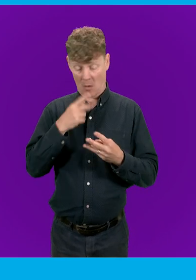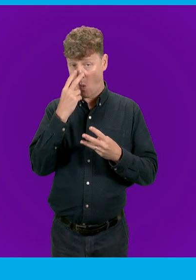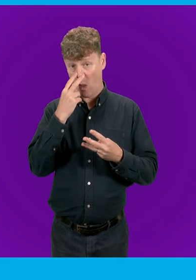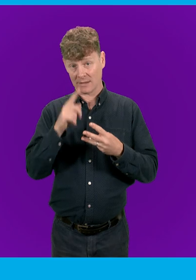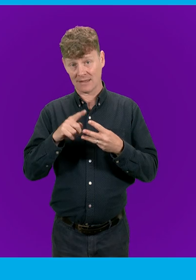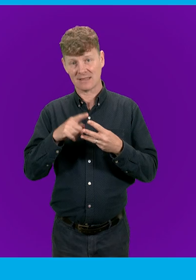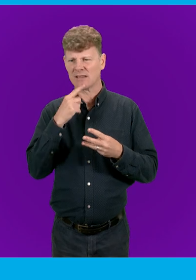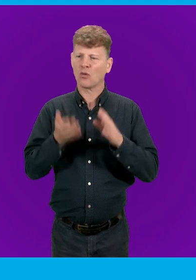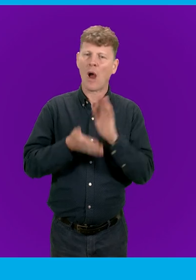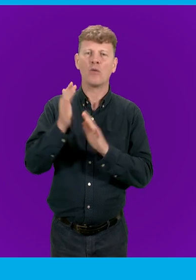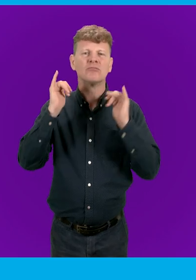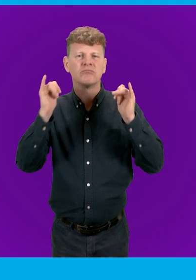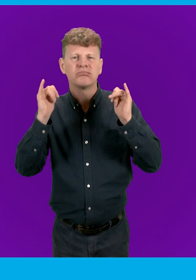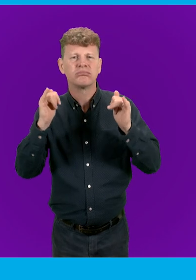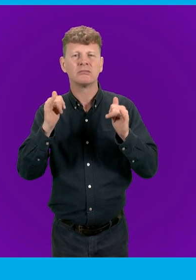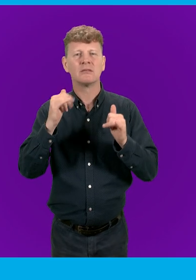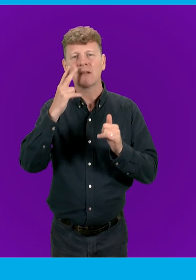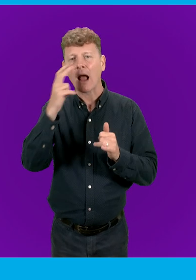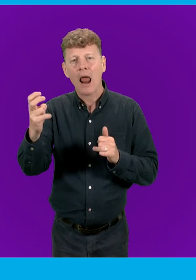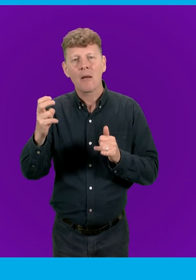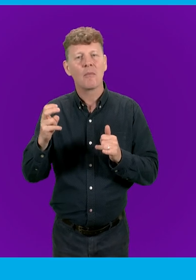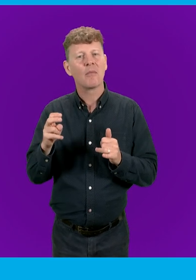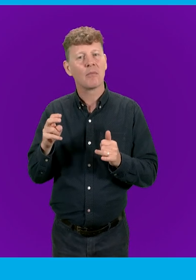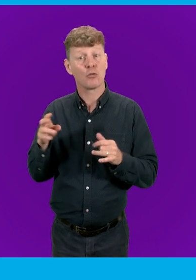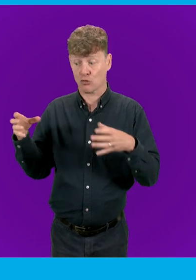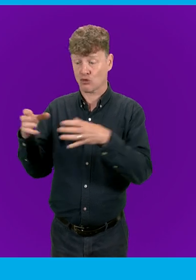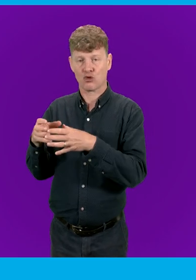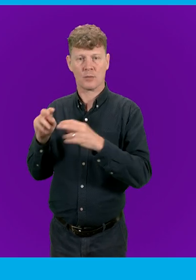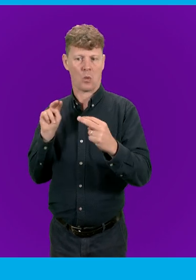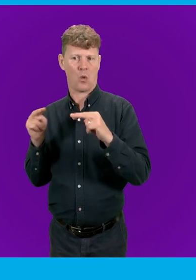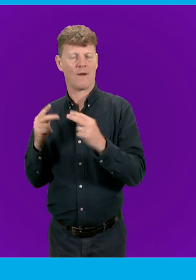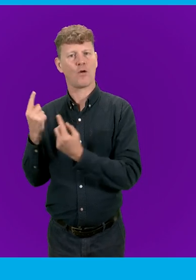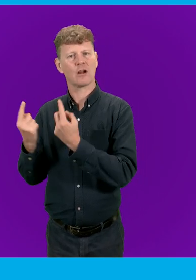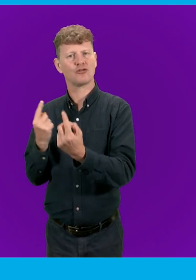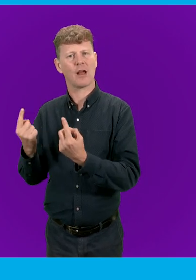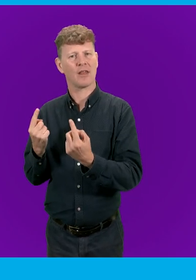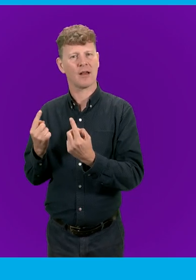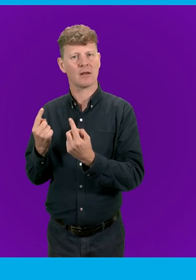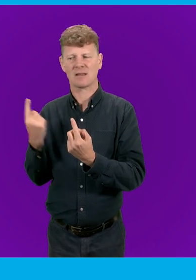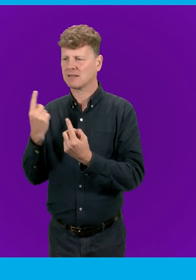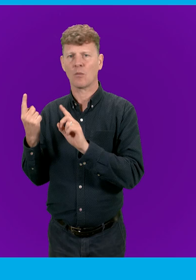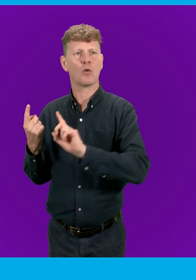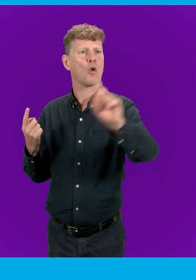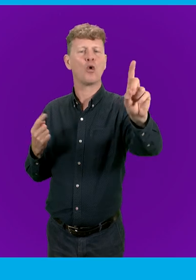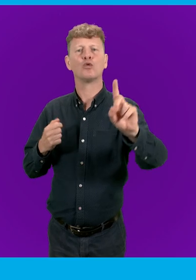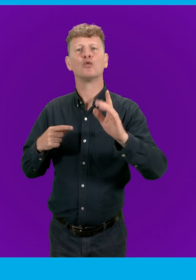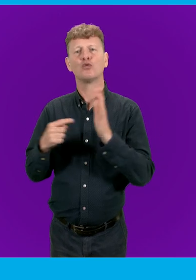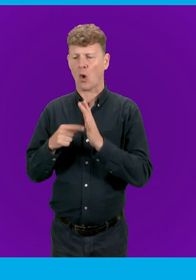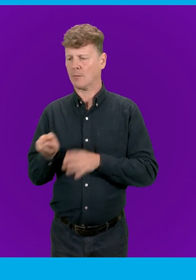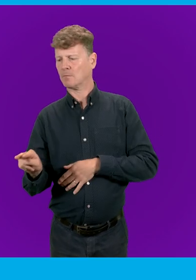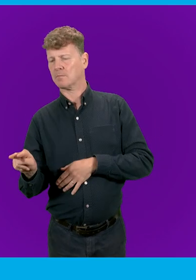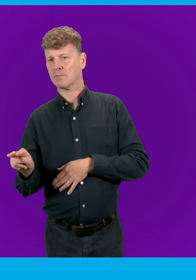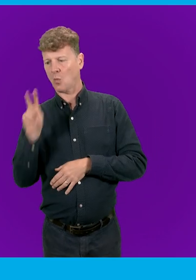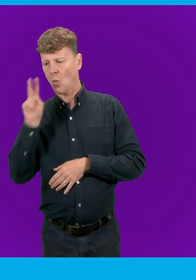they're going out clubbing as a group, they'll be looking out for each other. And if someone goes to the bathroom, they'll be covering the